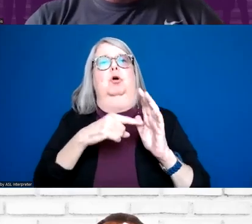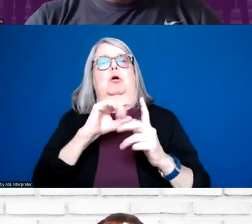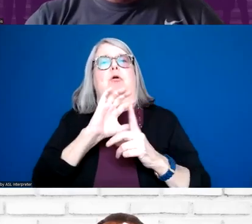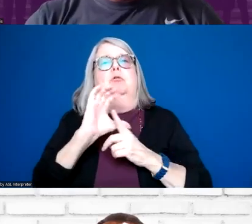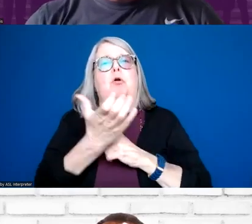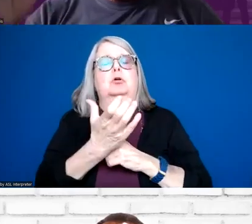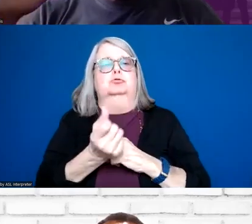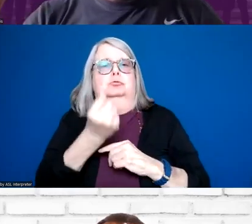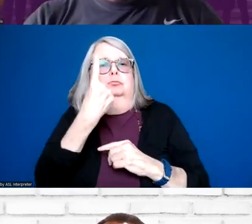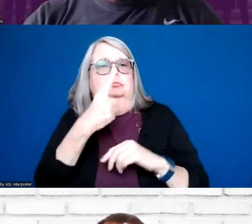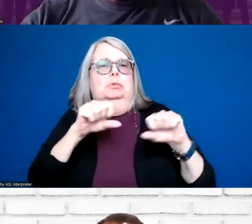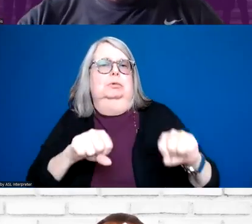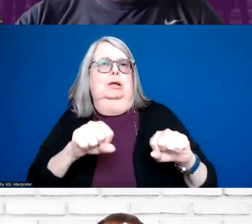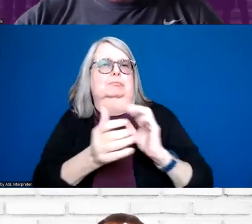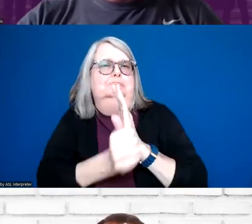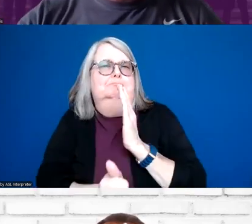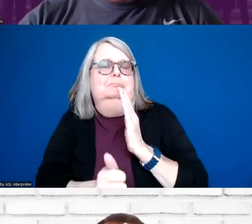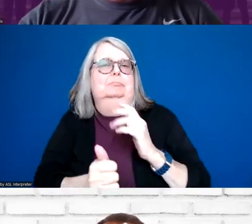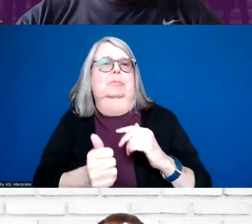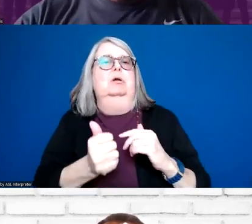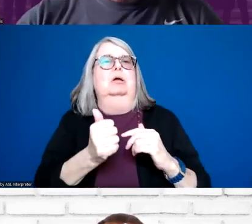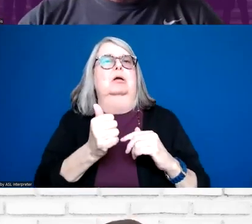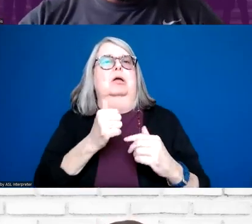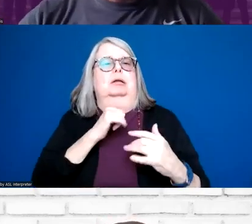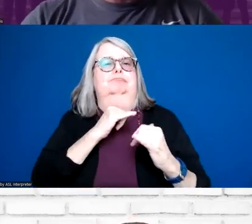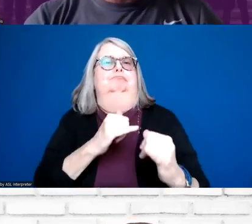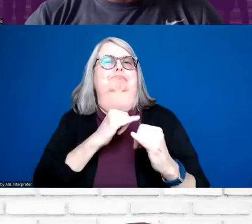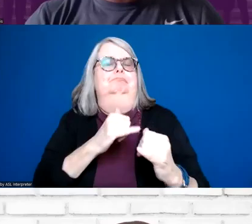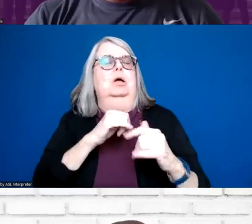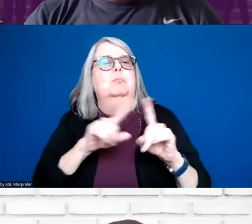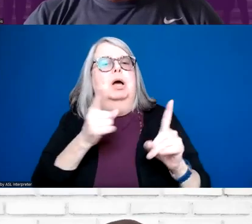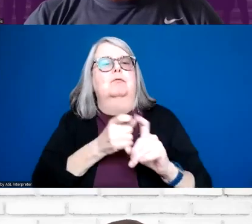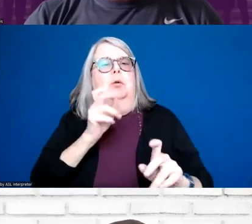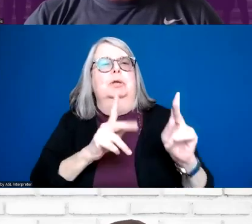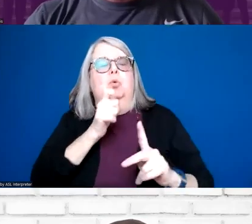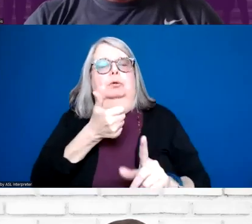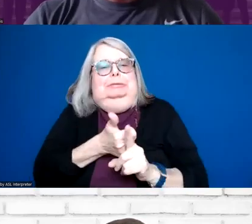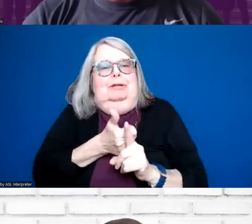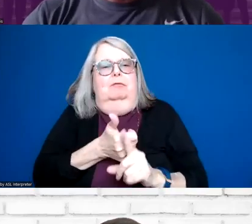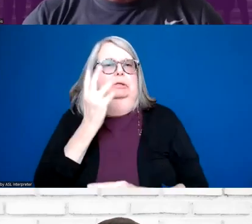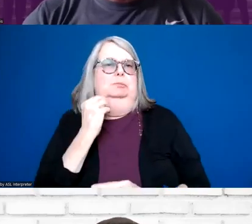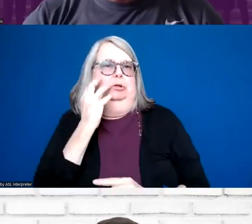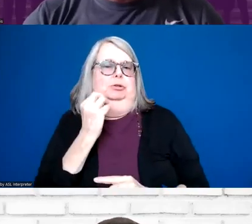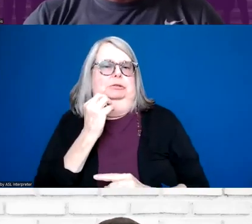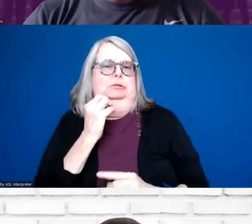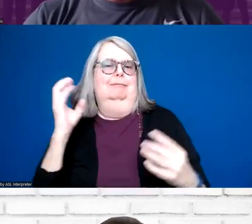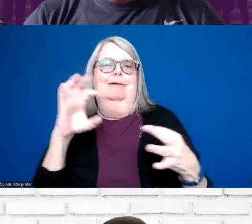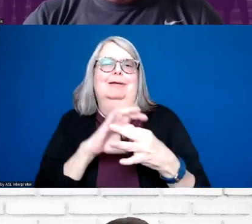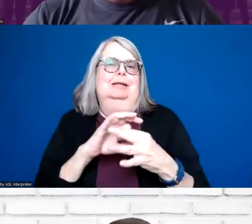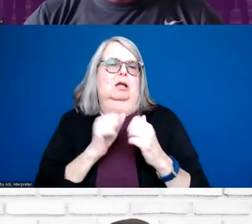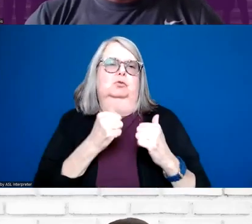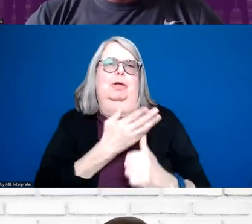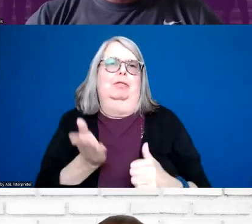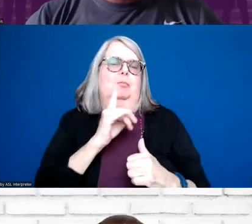and that empathy, but that they know that this is coming from individuals who have lived it, who have experienced it, and it just connects with them on a